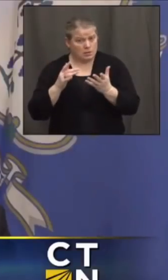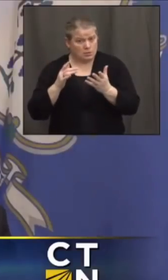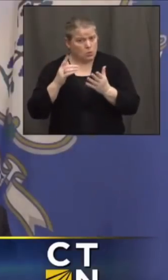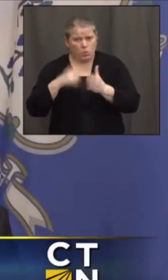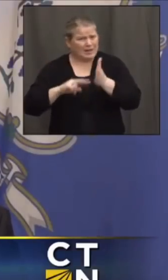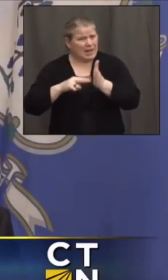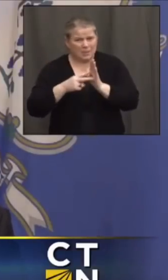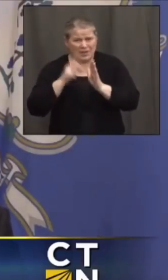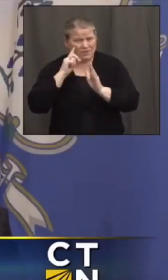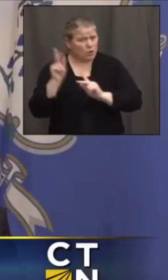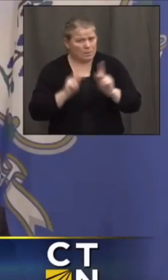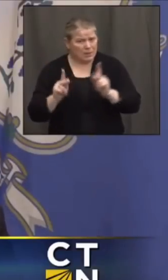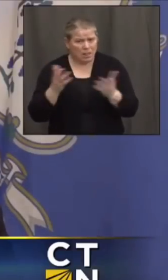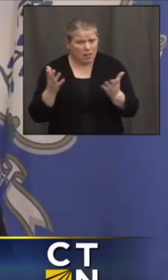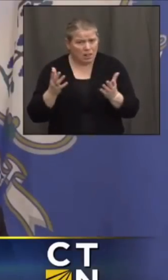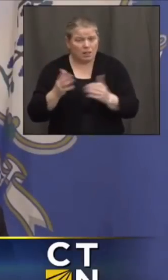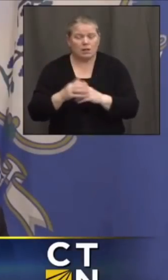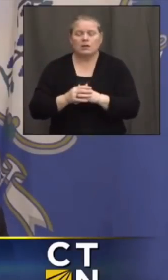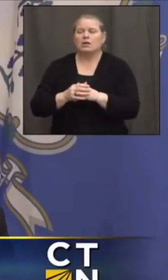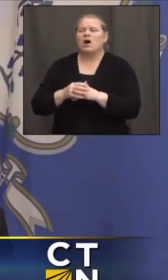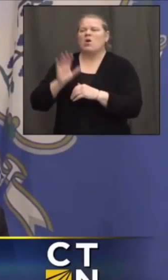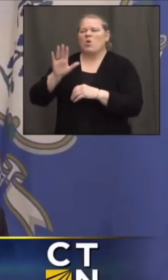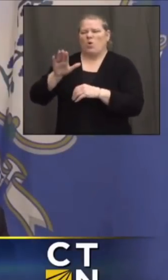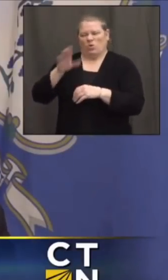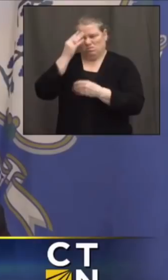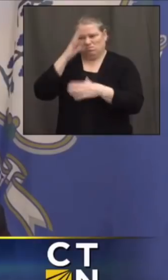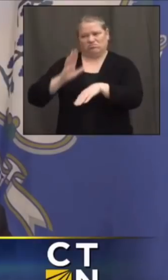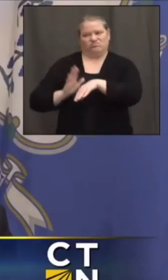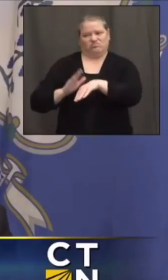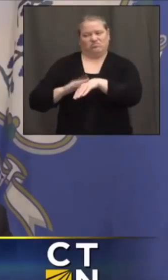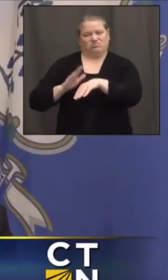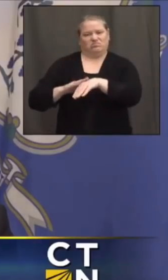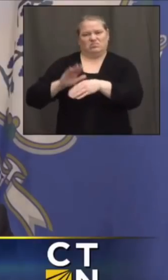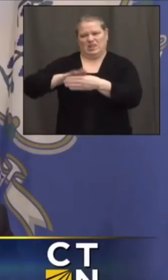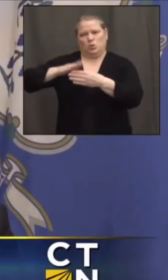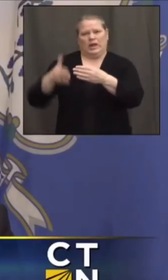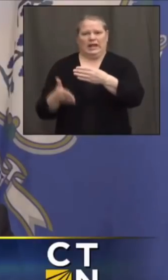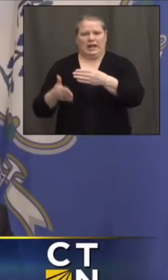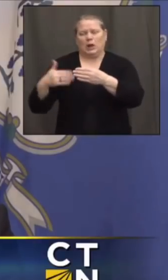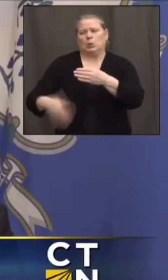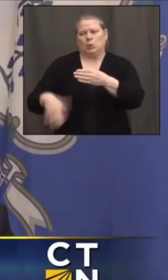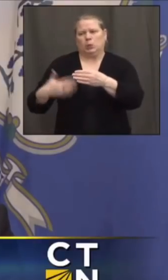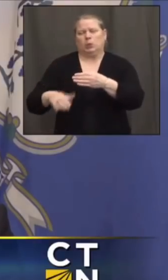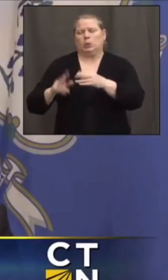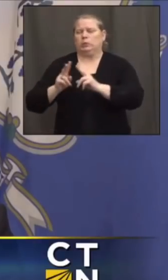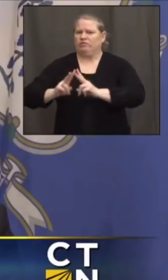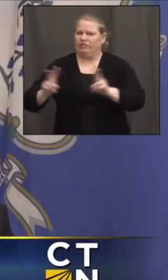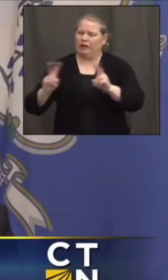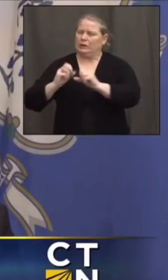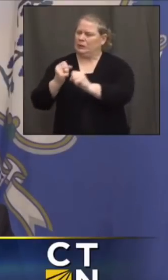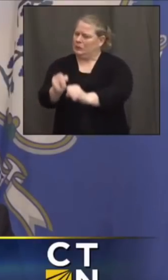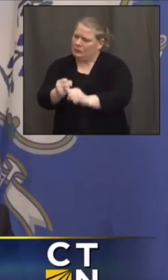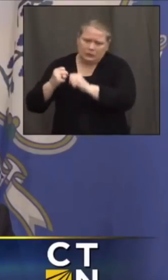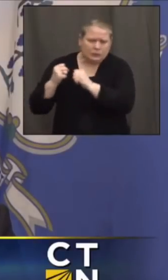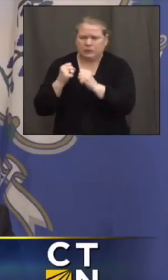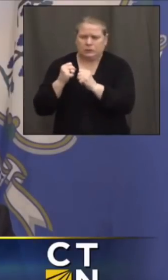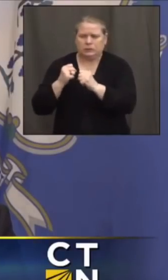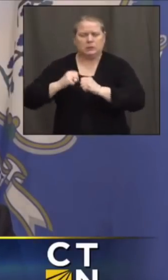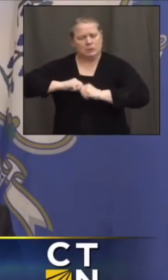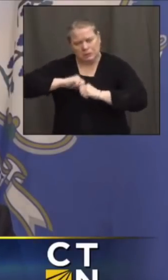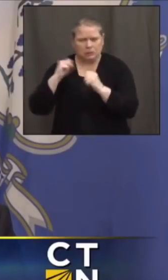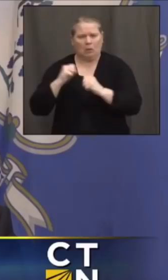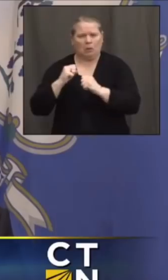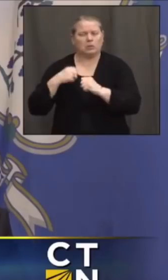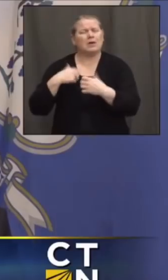to be extraordinarily cold, unseasonably cold over the next 3, 4, 5 days. And I want to make sure that everybody